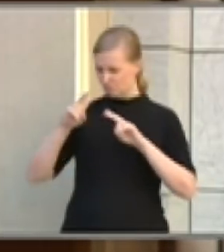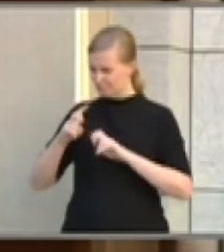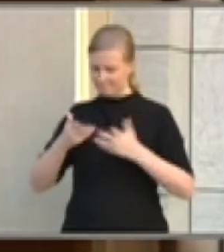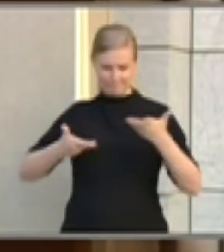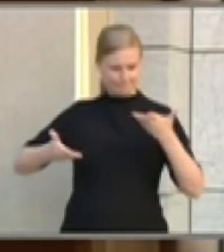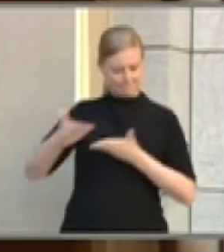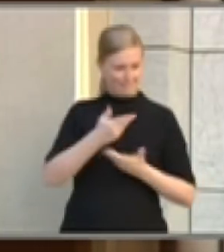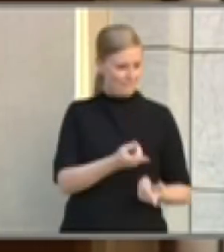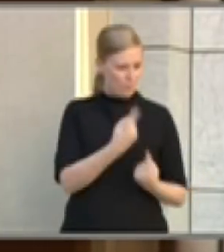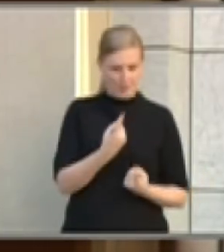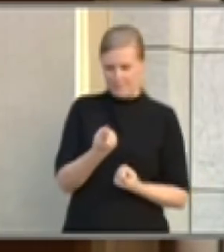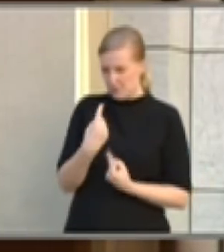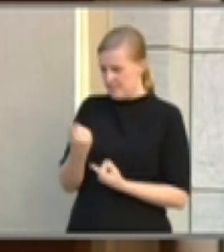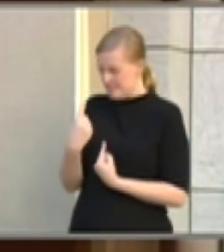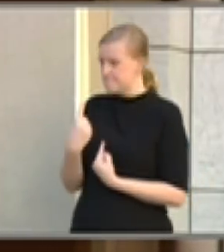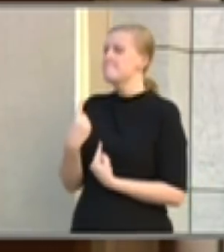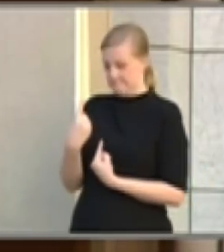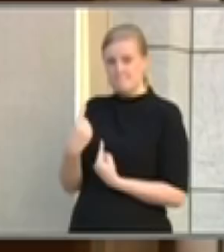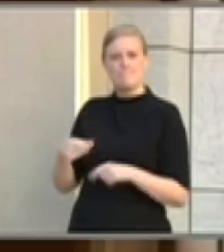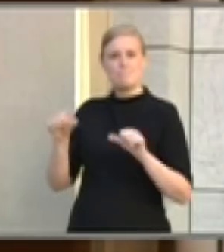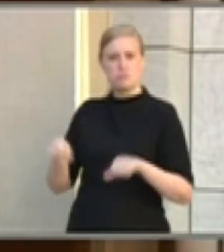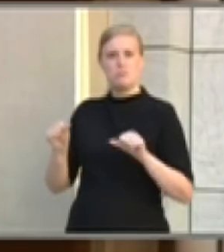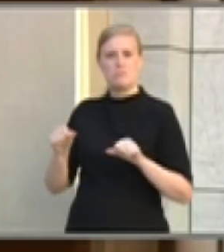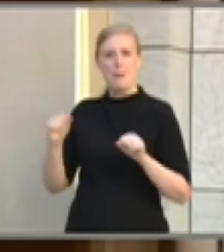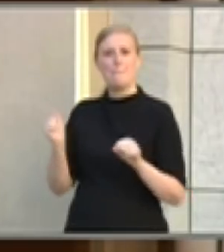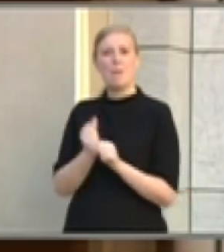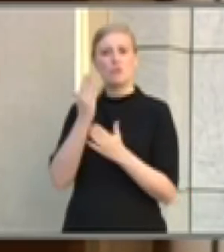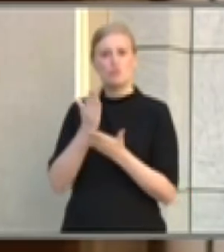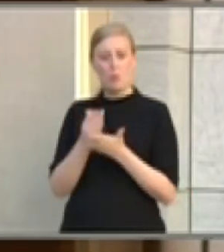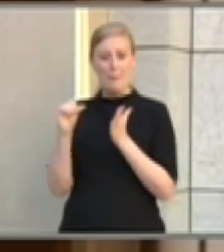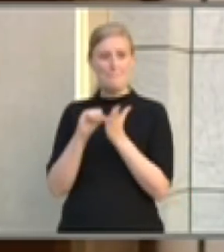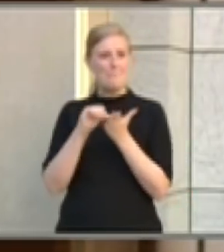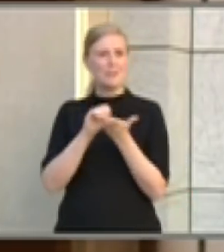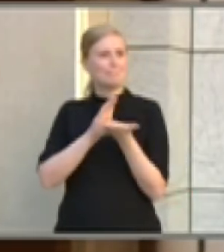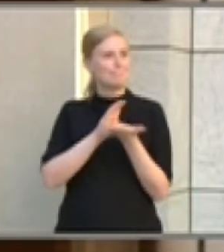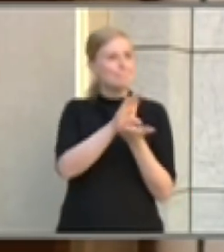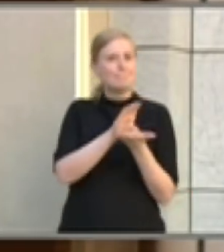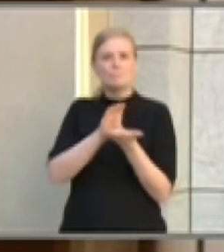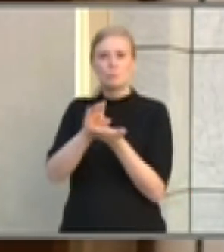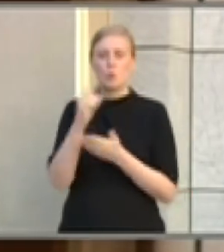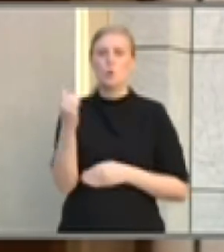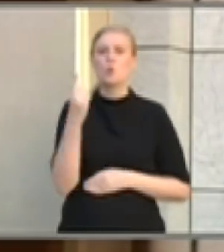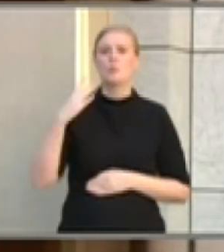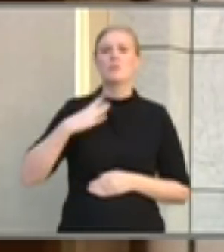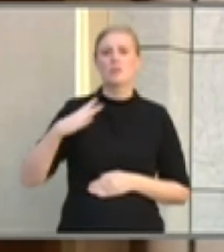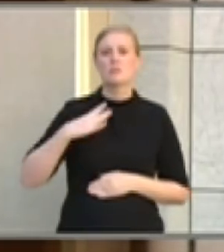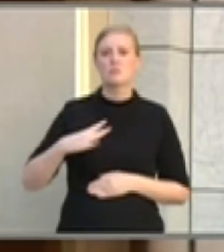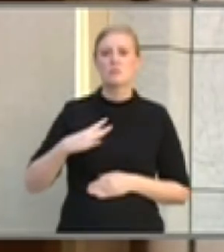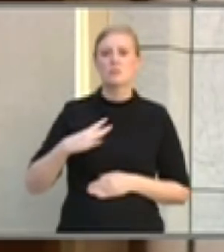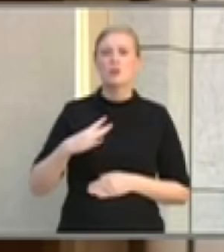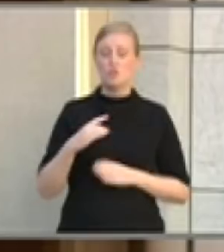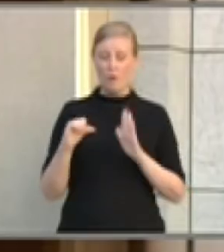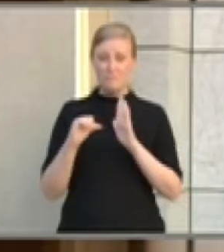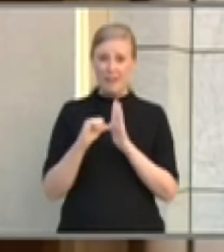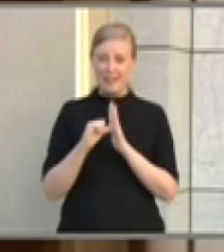lifeline that they will need in the many months ahead to make it through and to get on this bridge we're building together to the